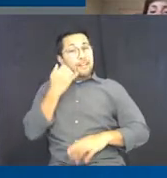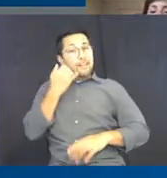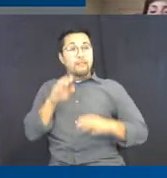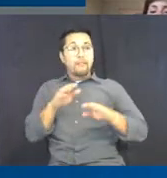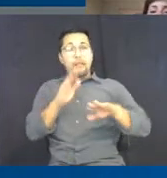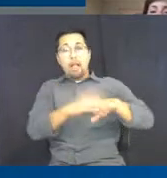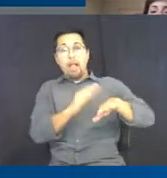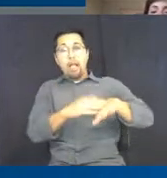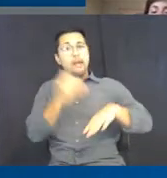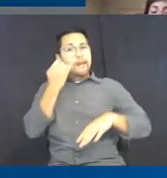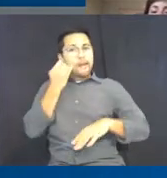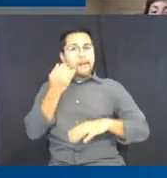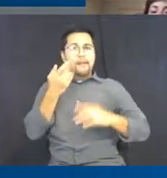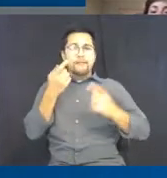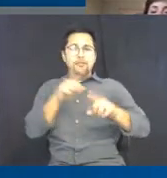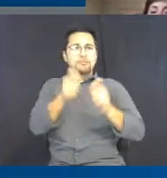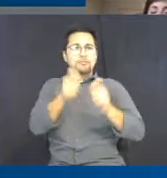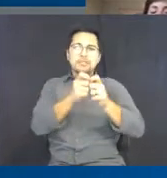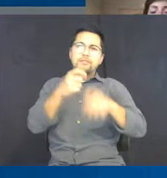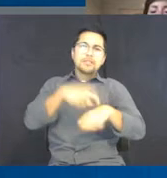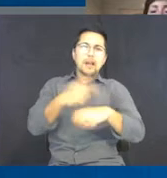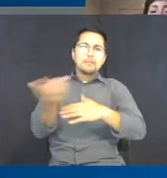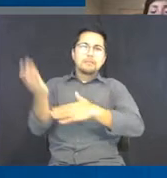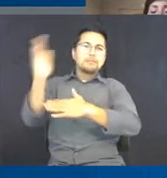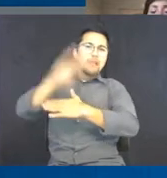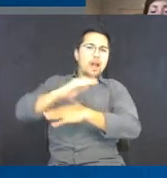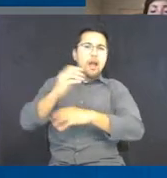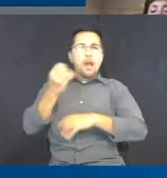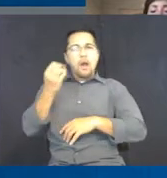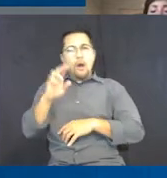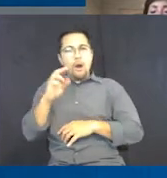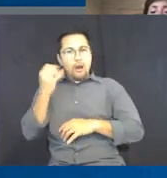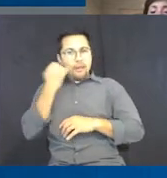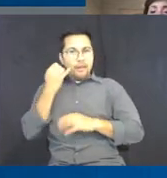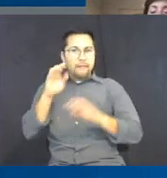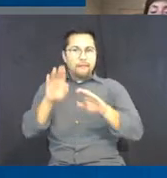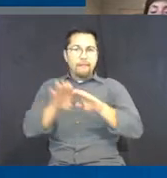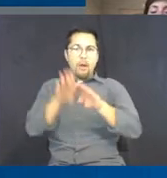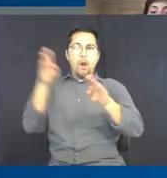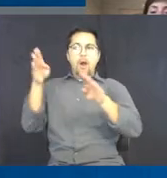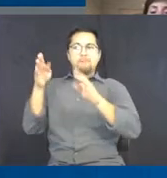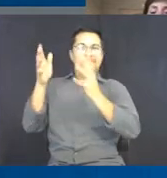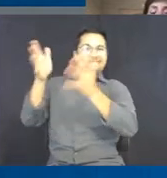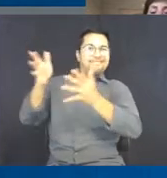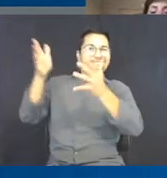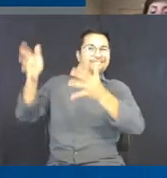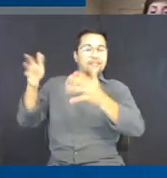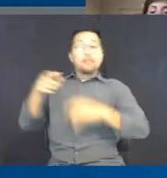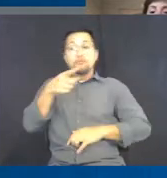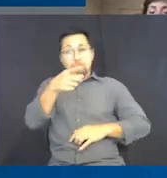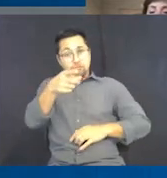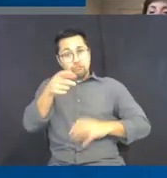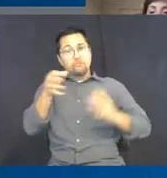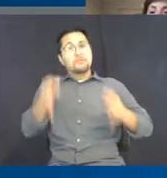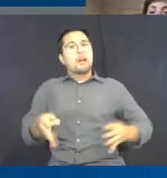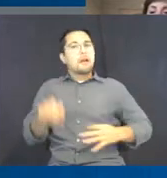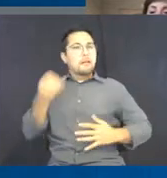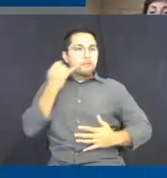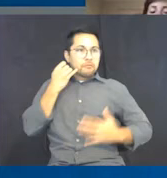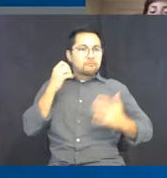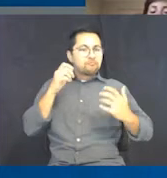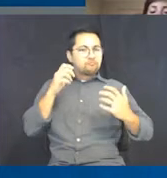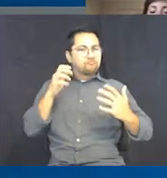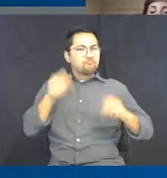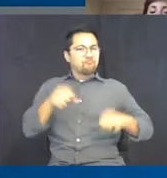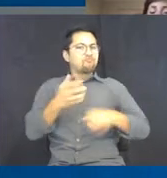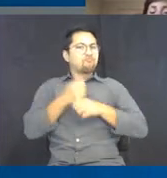sensors, you can also use those on different cabinets. So for example, if you want to know if medicine is being accessed, if this cabinet where medicine is